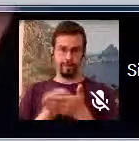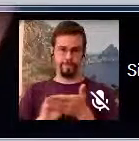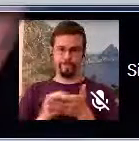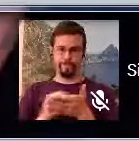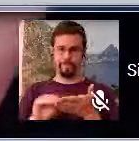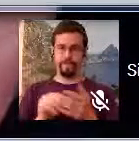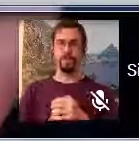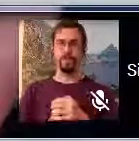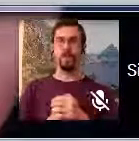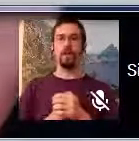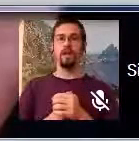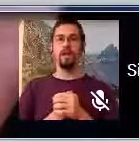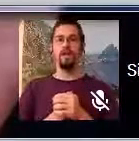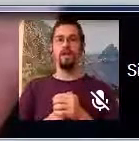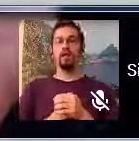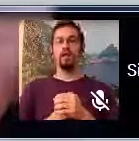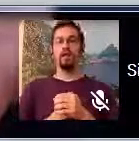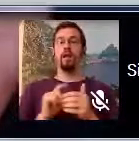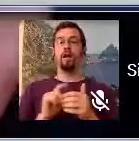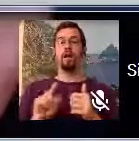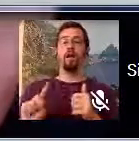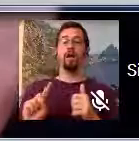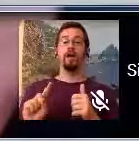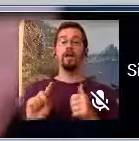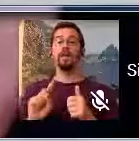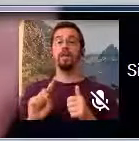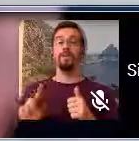It was the first phonemic